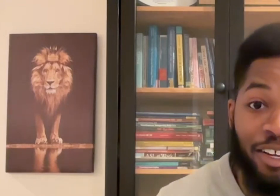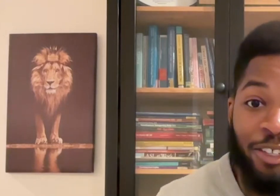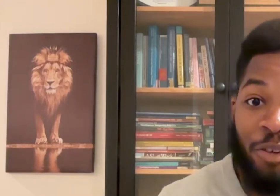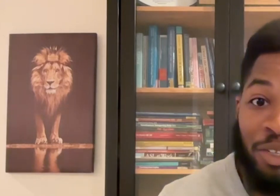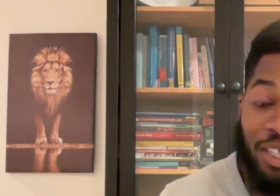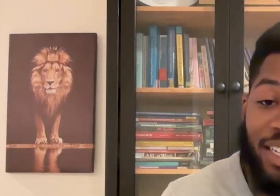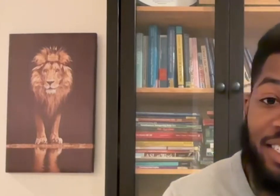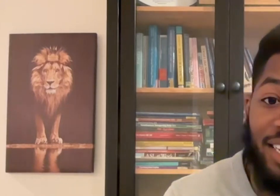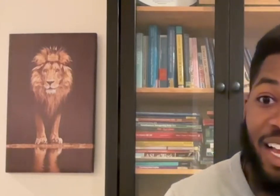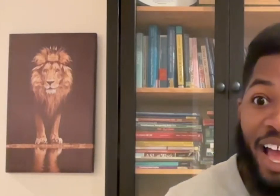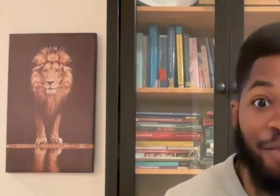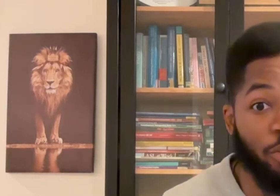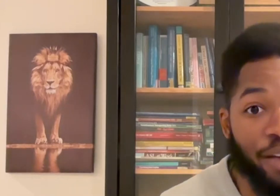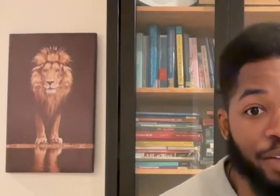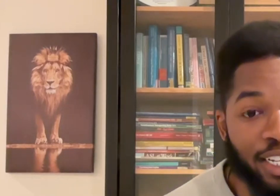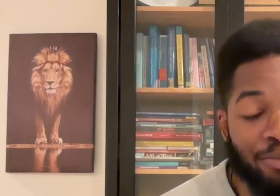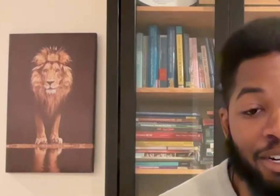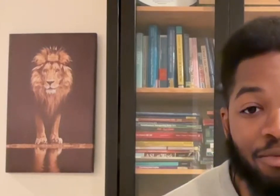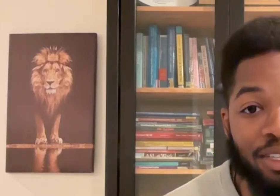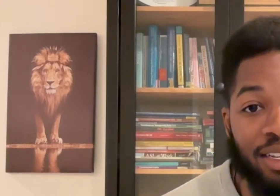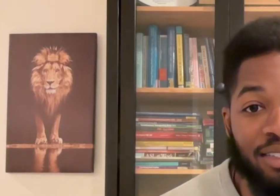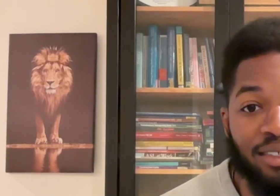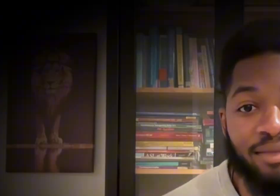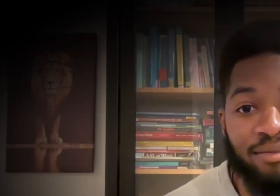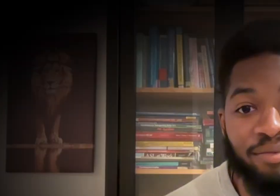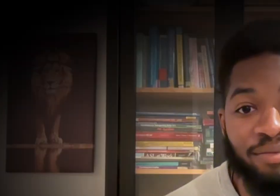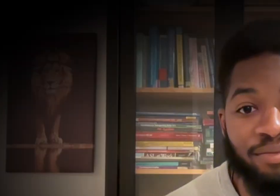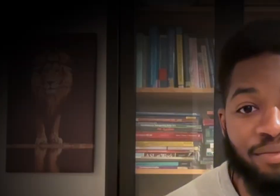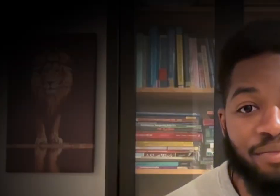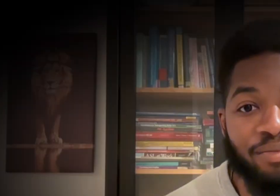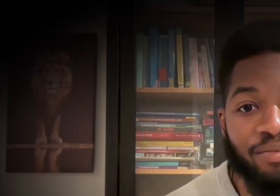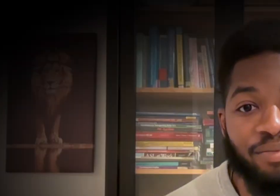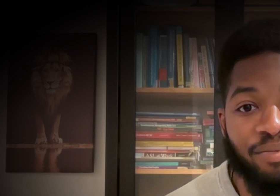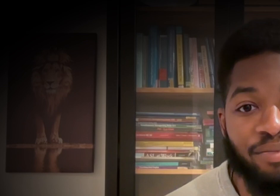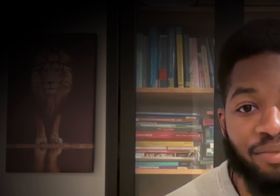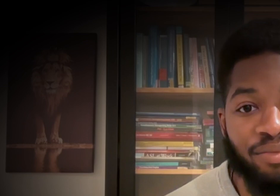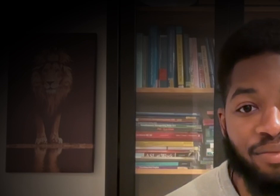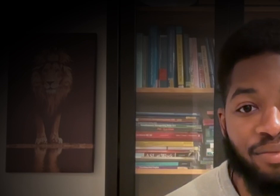of, interpret this. Do you have any experience with this?